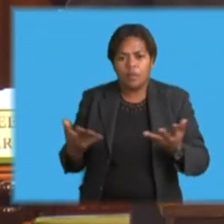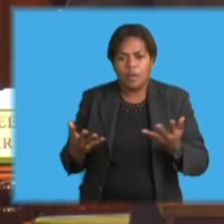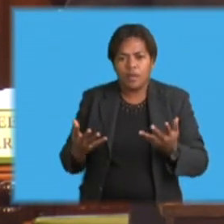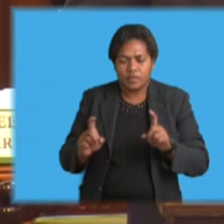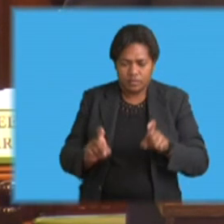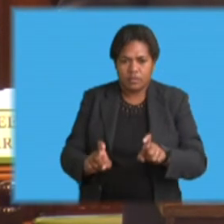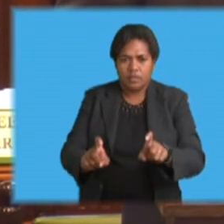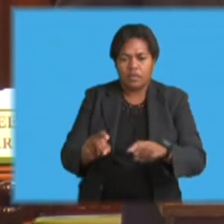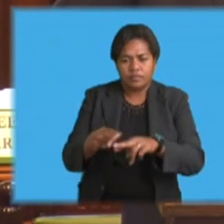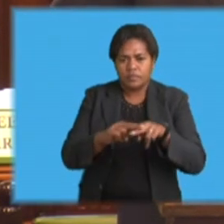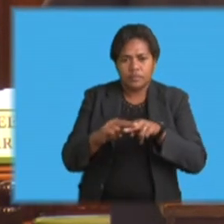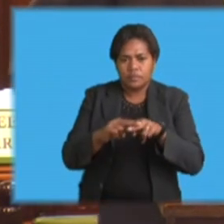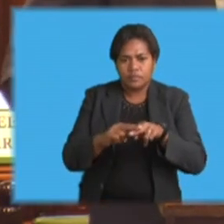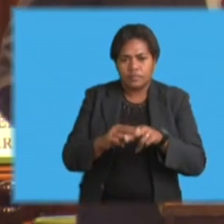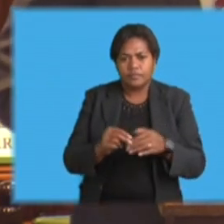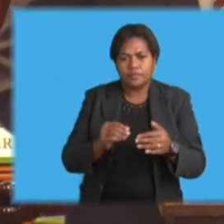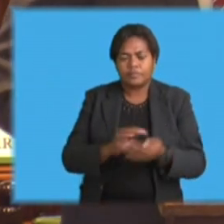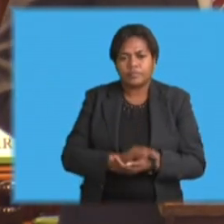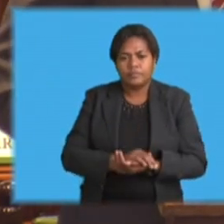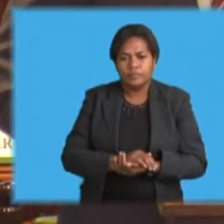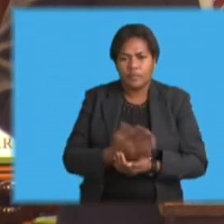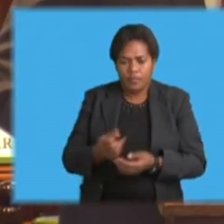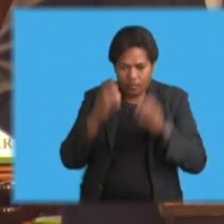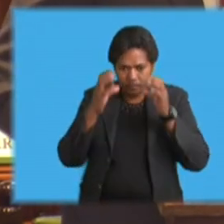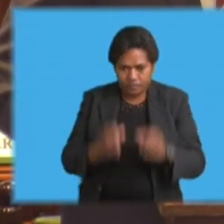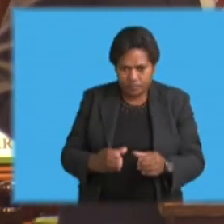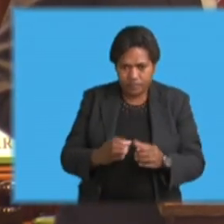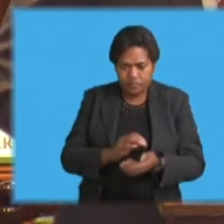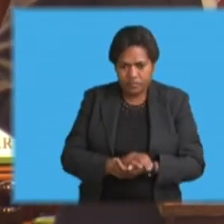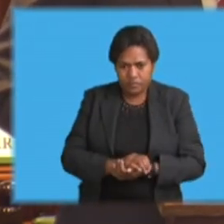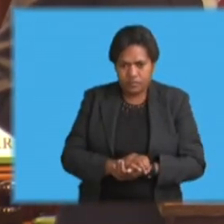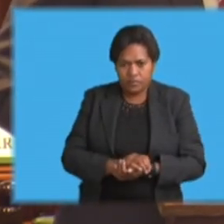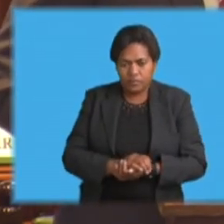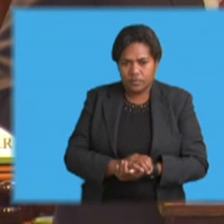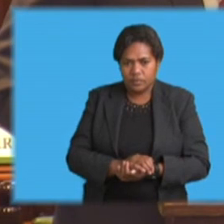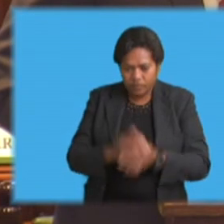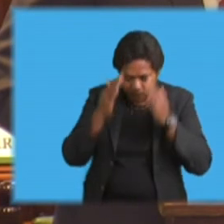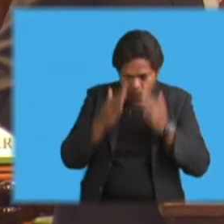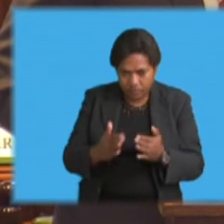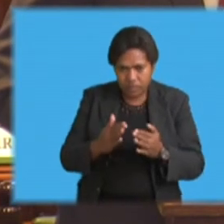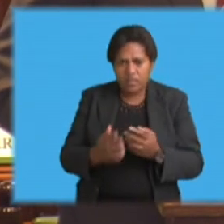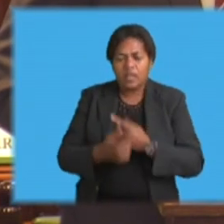Fiji. My ministry is implementing a holistic approach in addressing unemployment and growing employment in